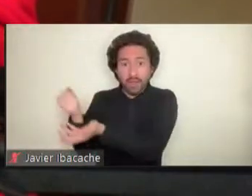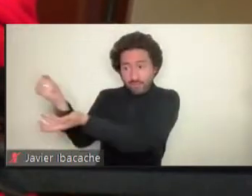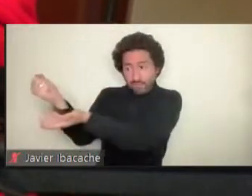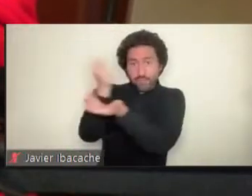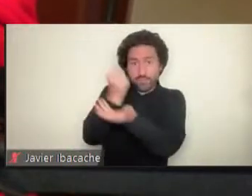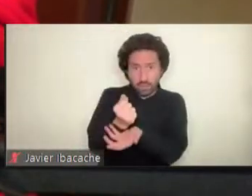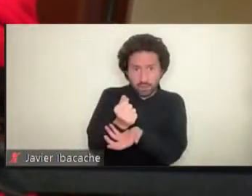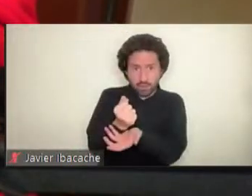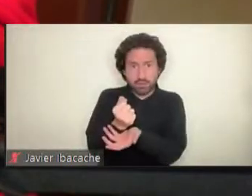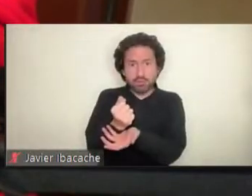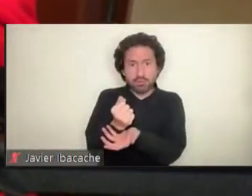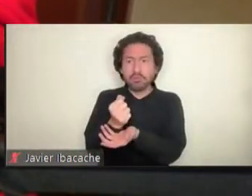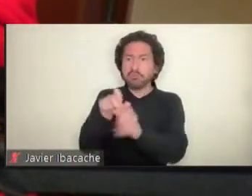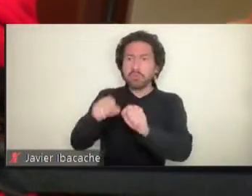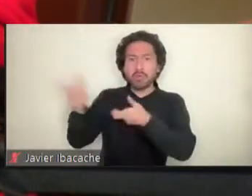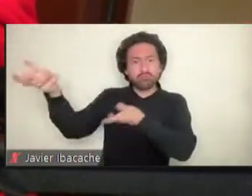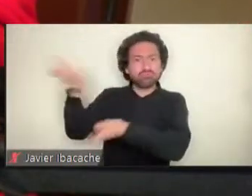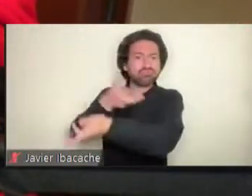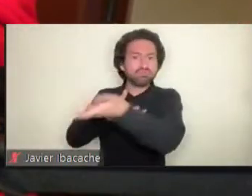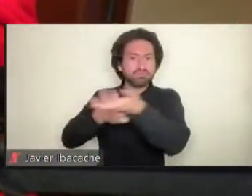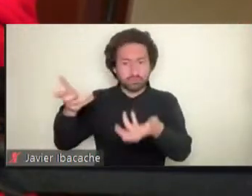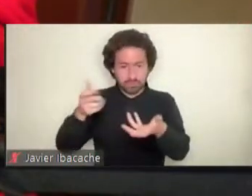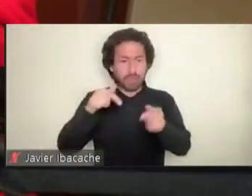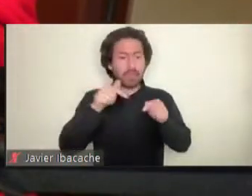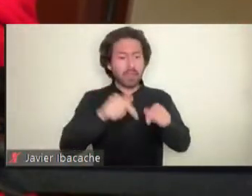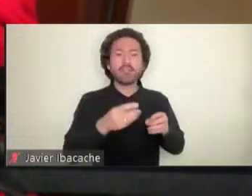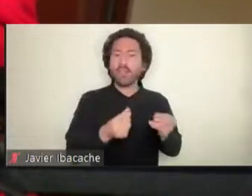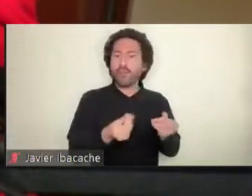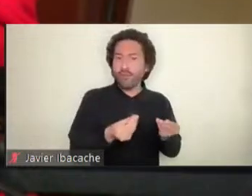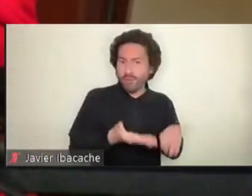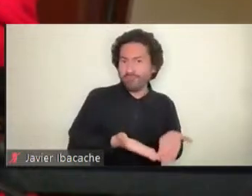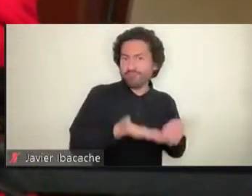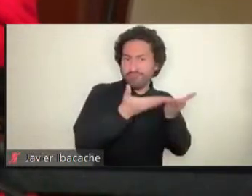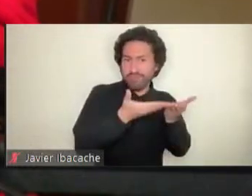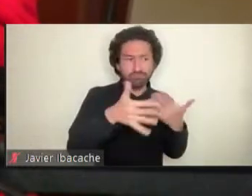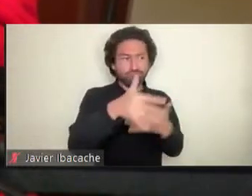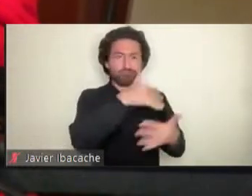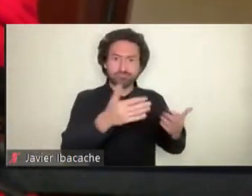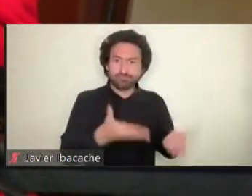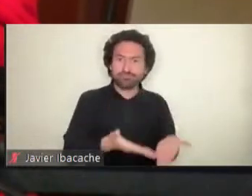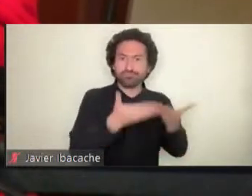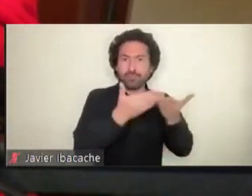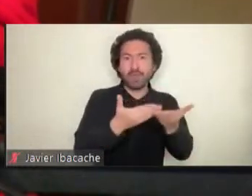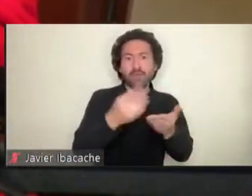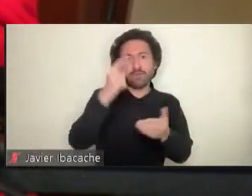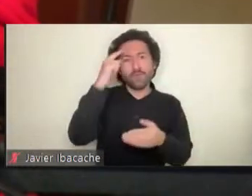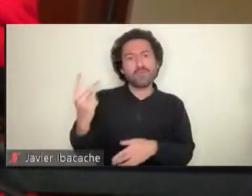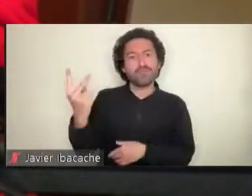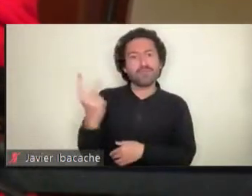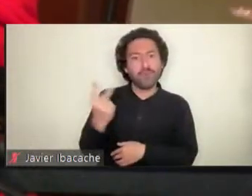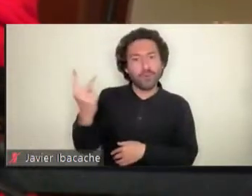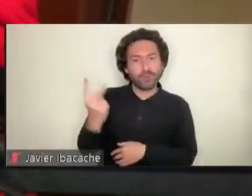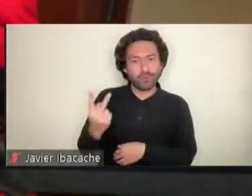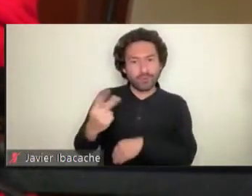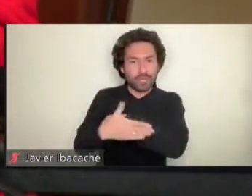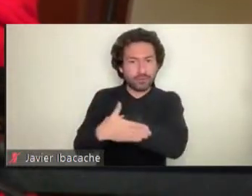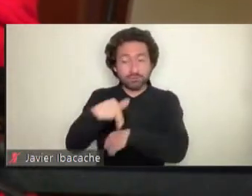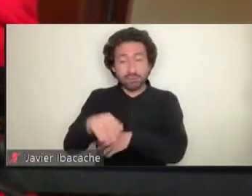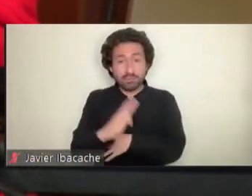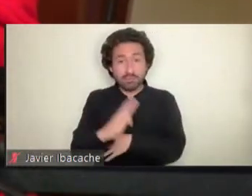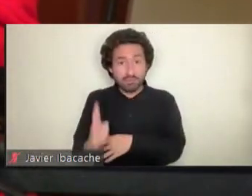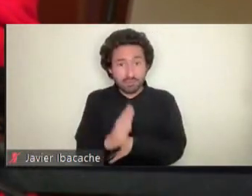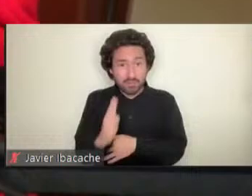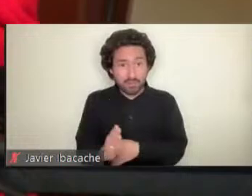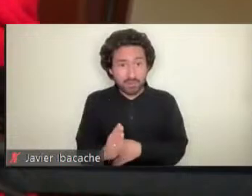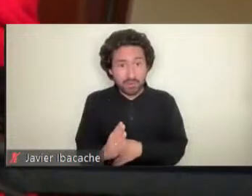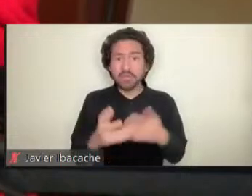initiatives that could result in economic and productive benefits to countries. Barbados has also established the Enterprise Growth Fund